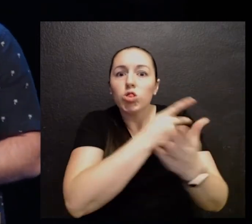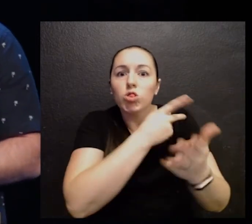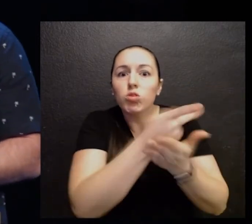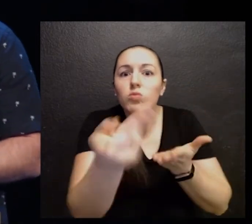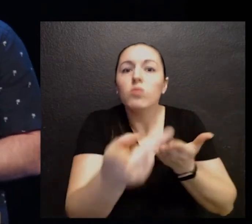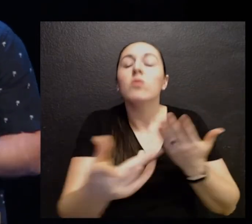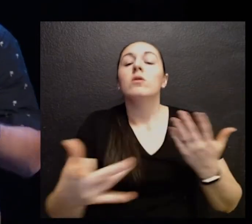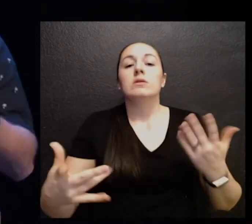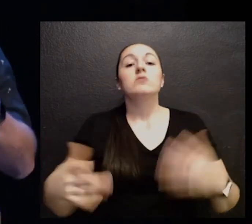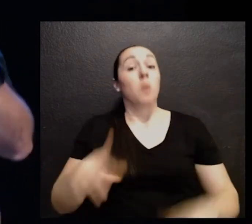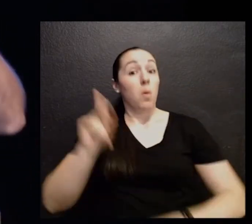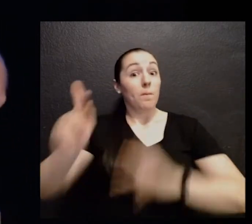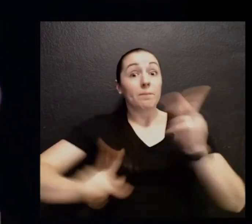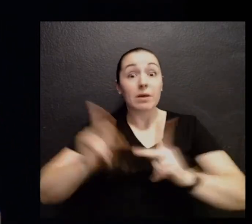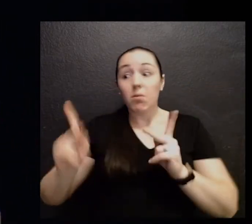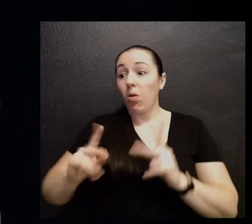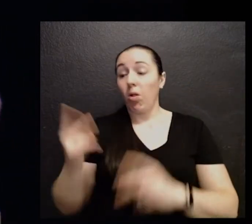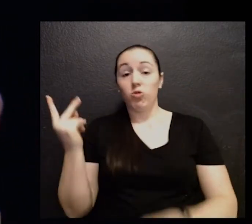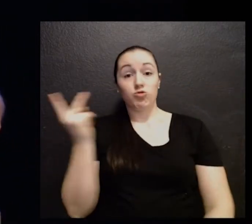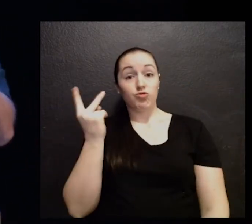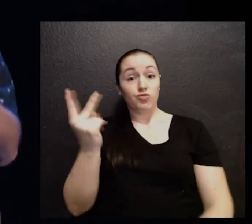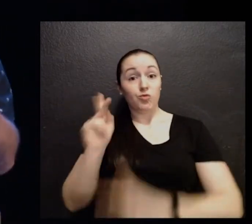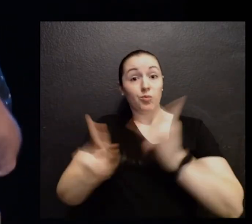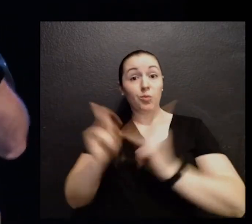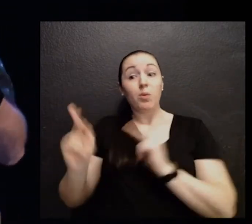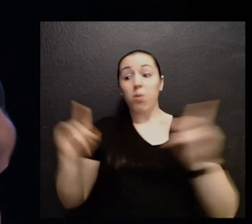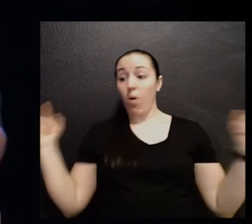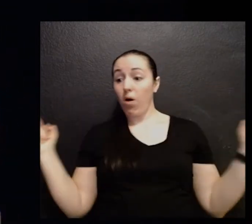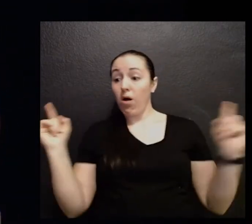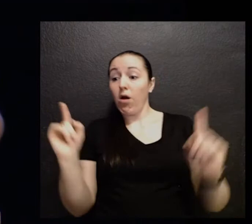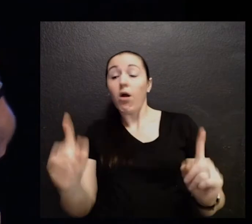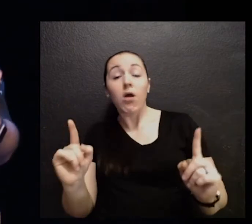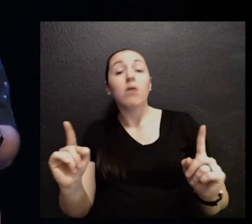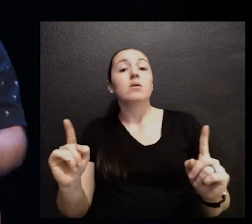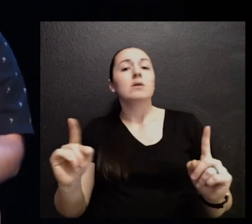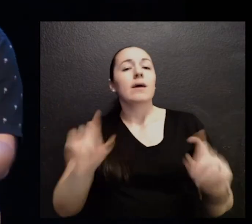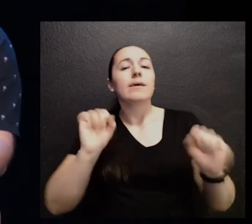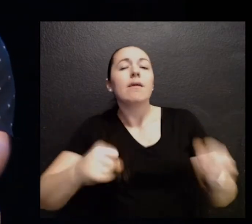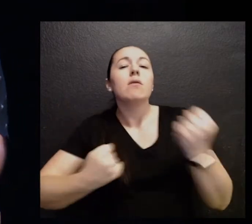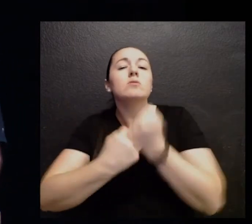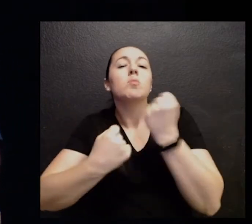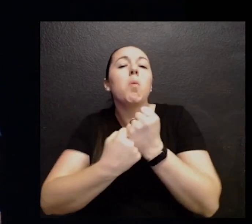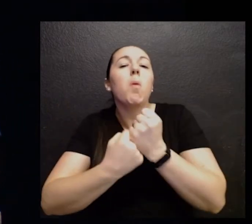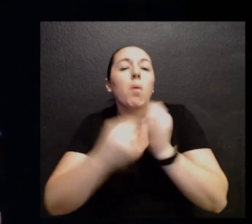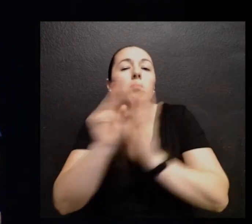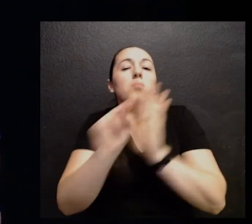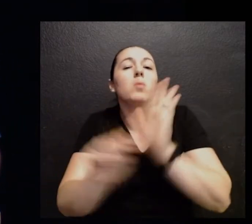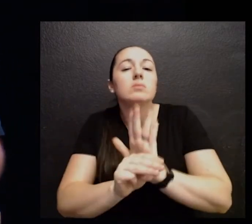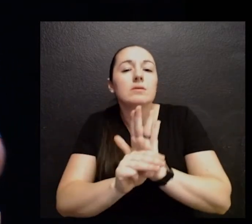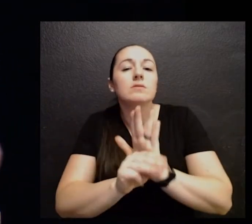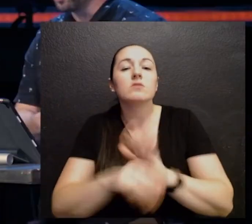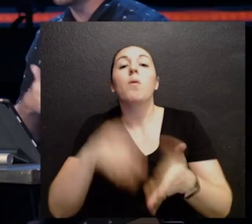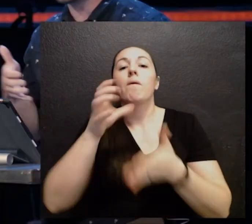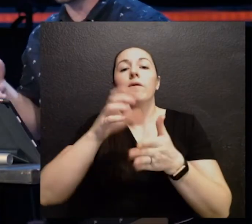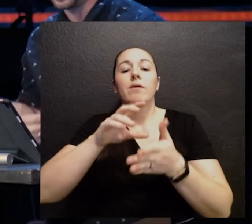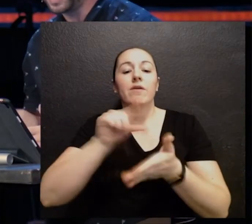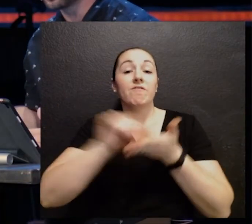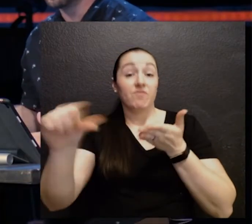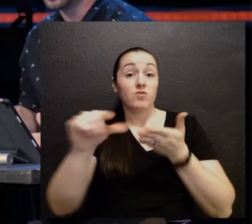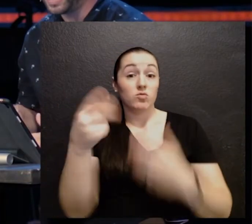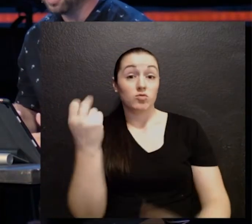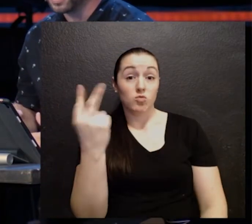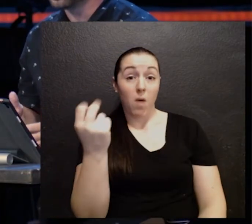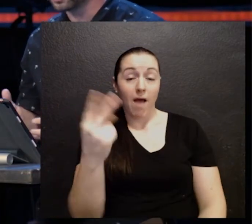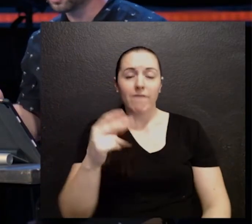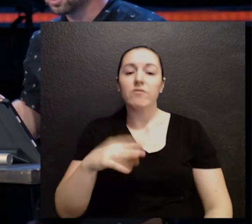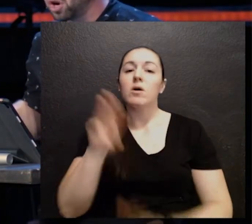this alone, Moses. I can't carry that burden for you, but I can help carry you." And so here's what they do in verse 12. When Moses' hands